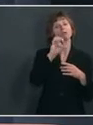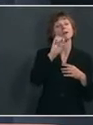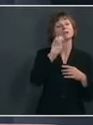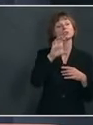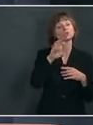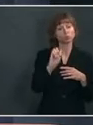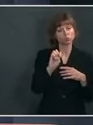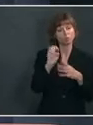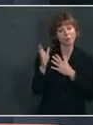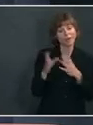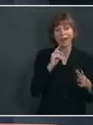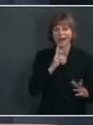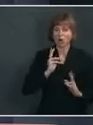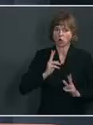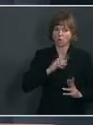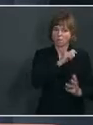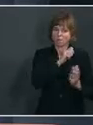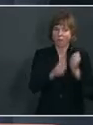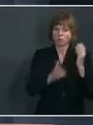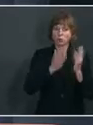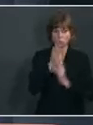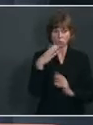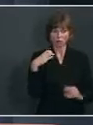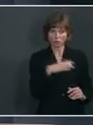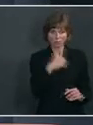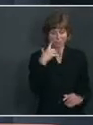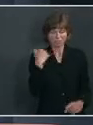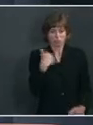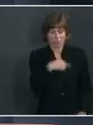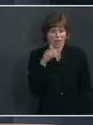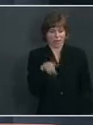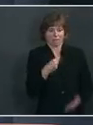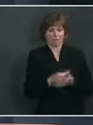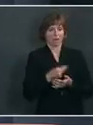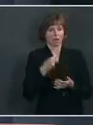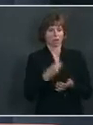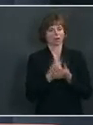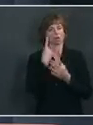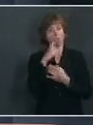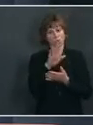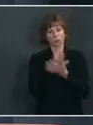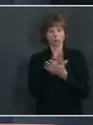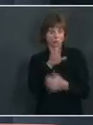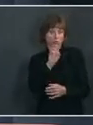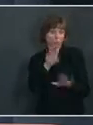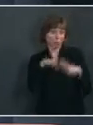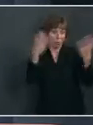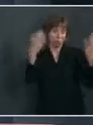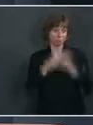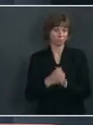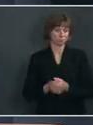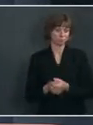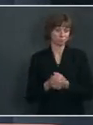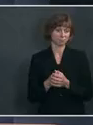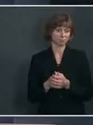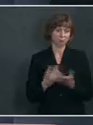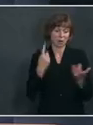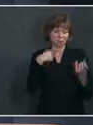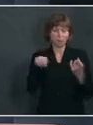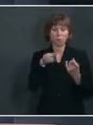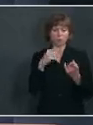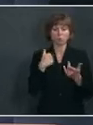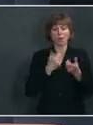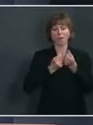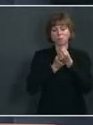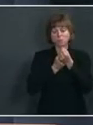urgently passed through Congress is because we need this funding in order for schools to reopen and for them to have the